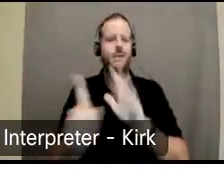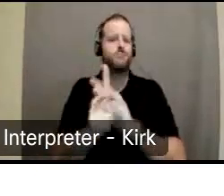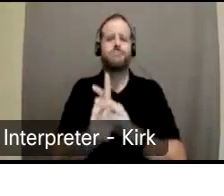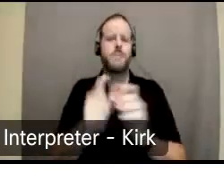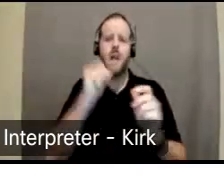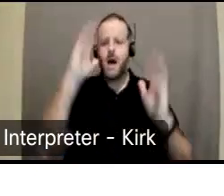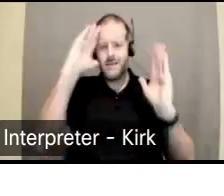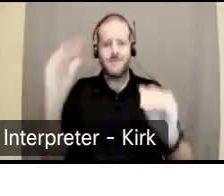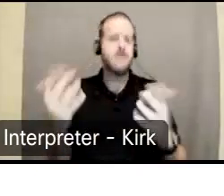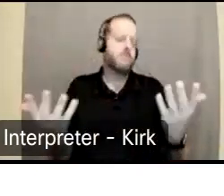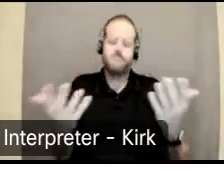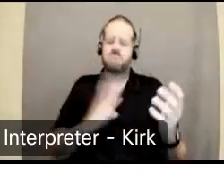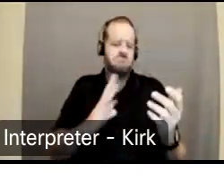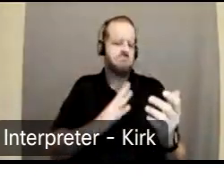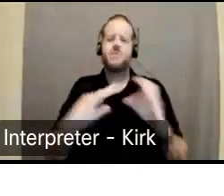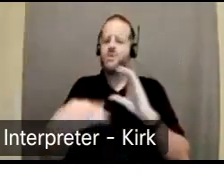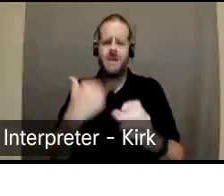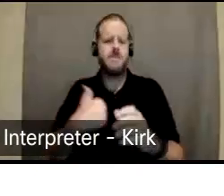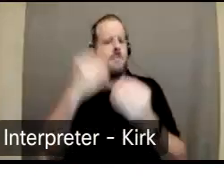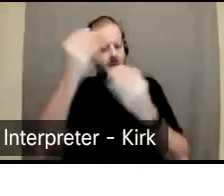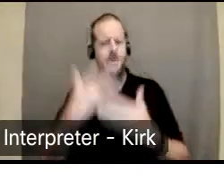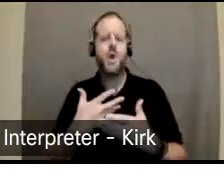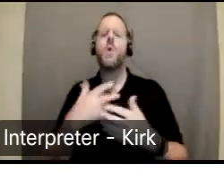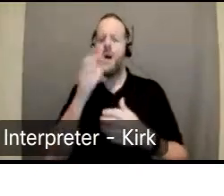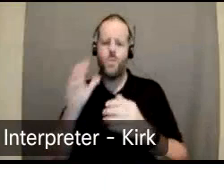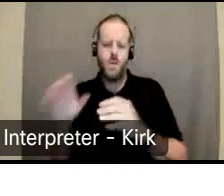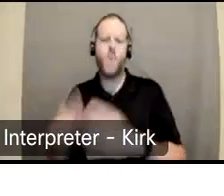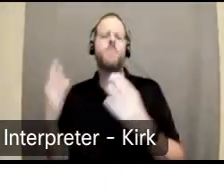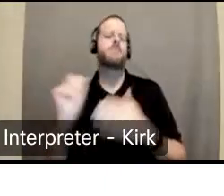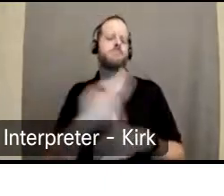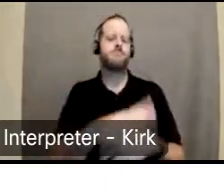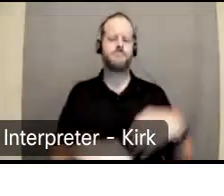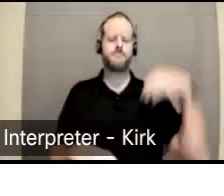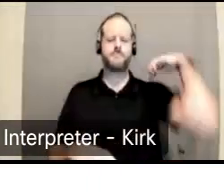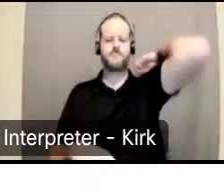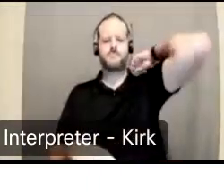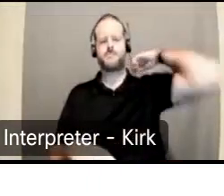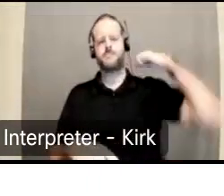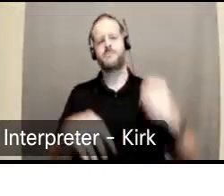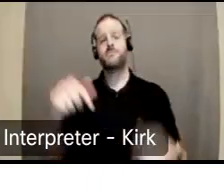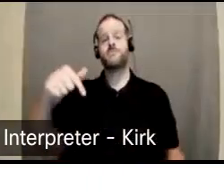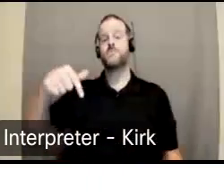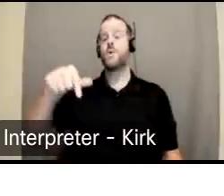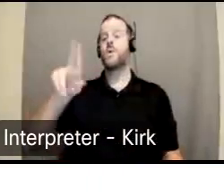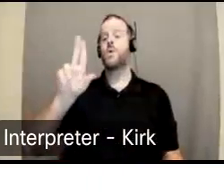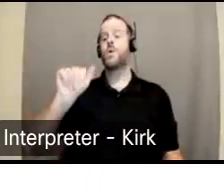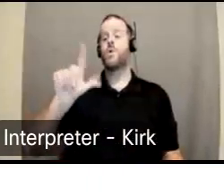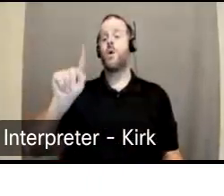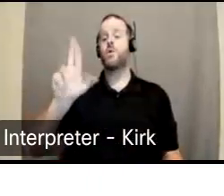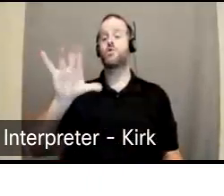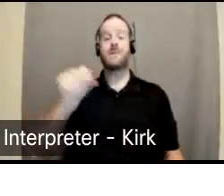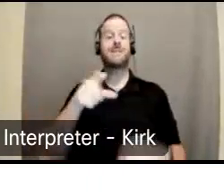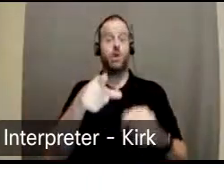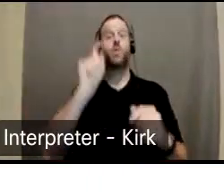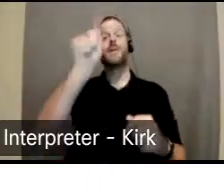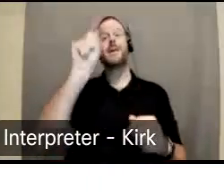more efficient if you just leave those open as you enter them. The nice thing about Qualtrics is that it saves as you go. So